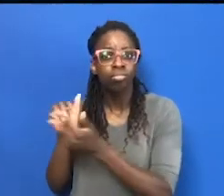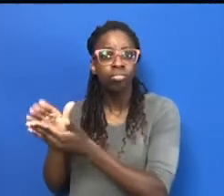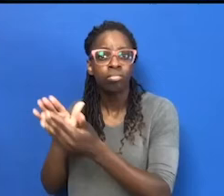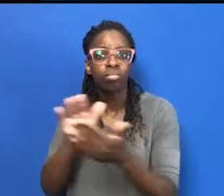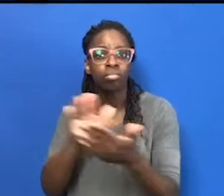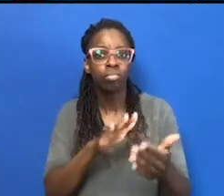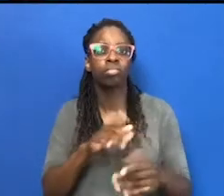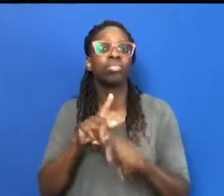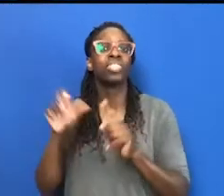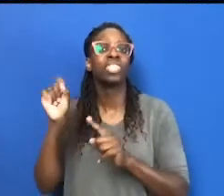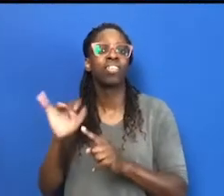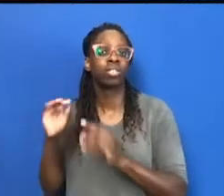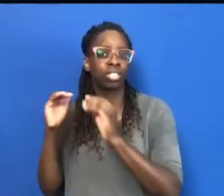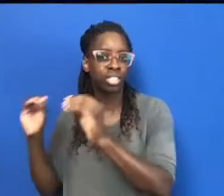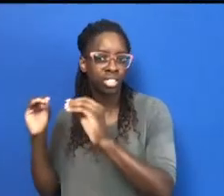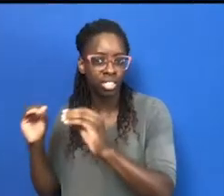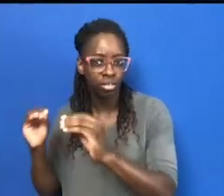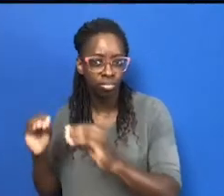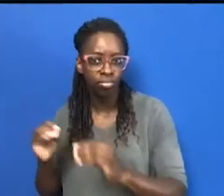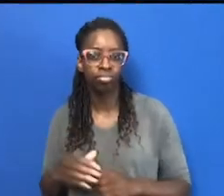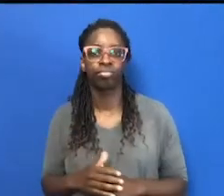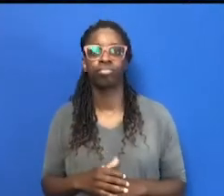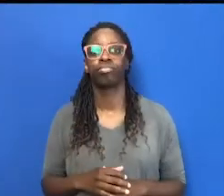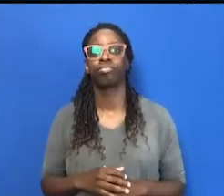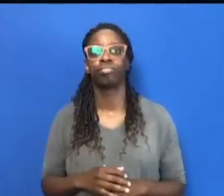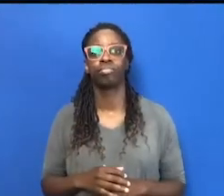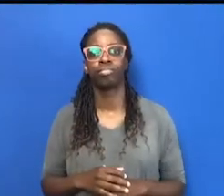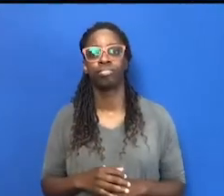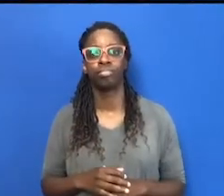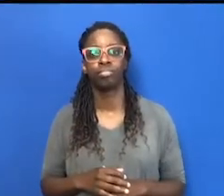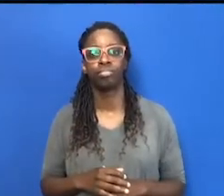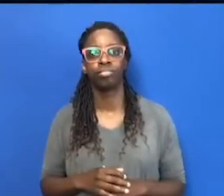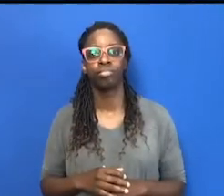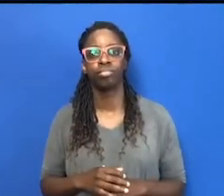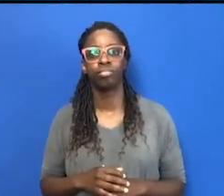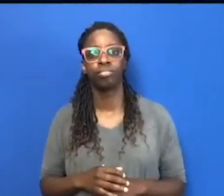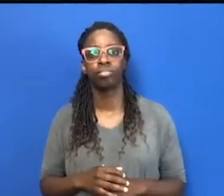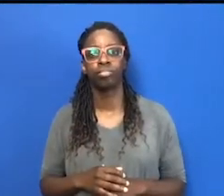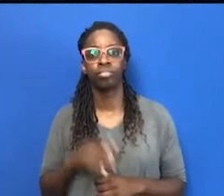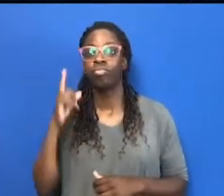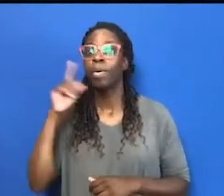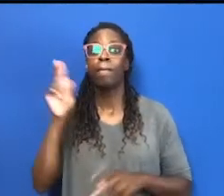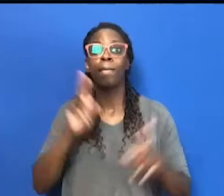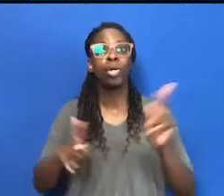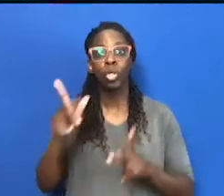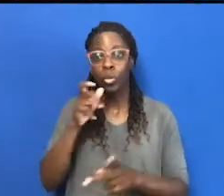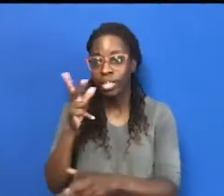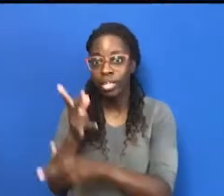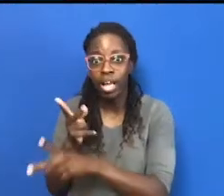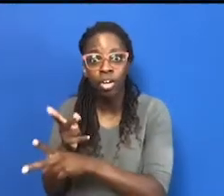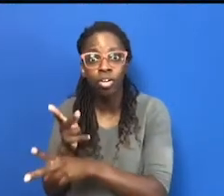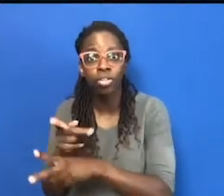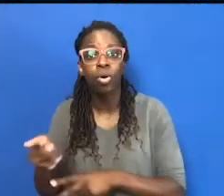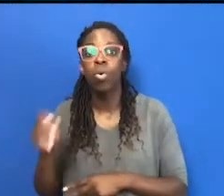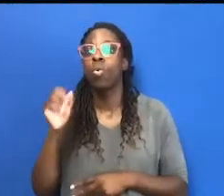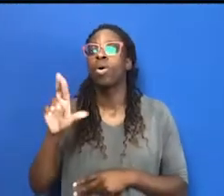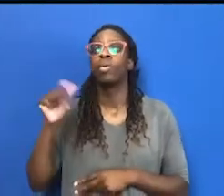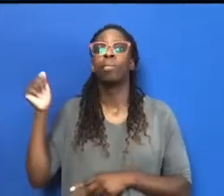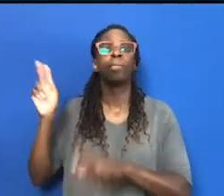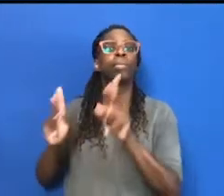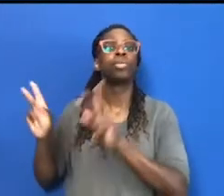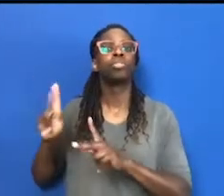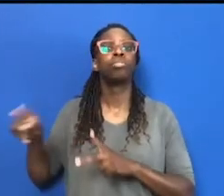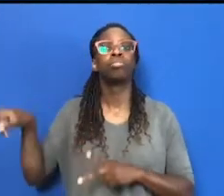all its glory. What can practitioners and caregivers do? So, what